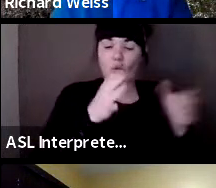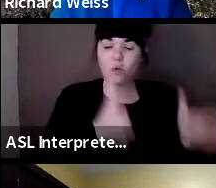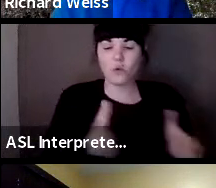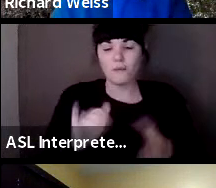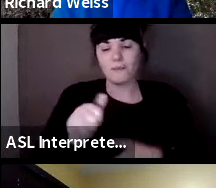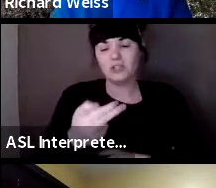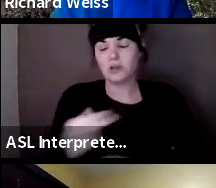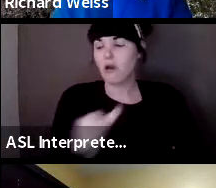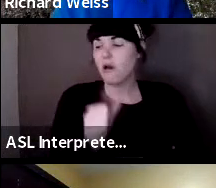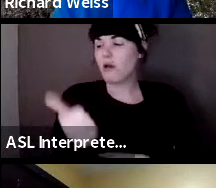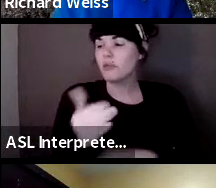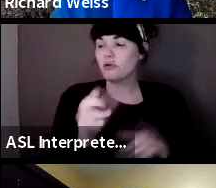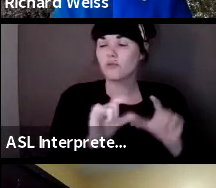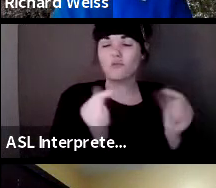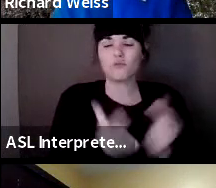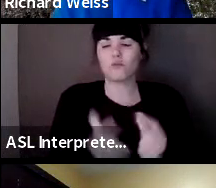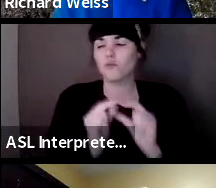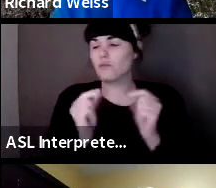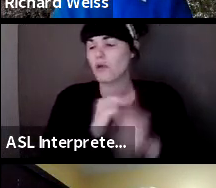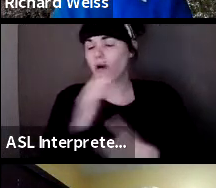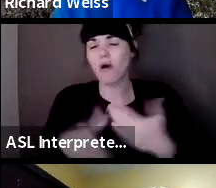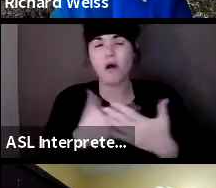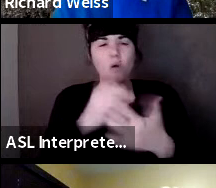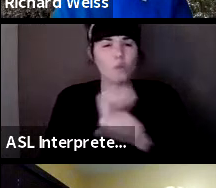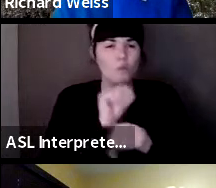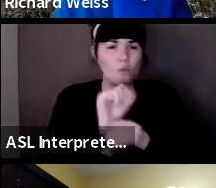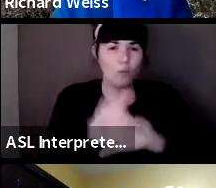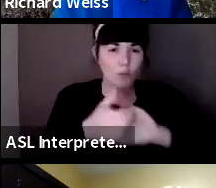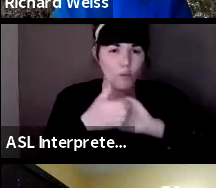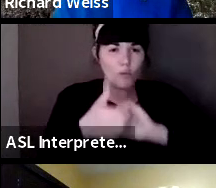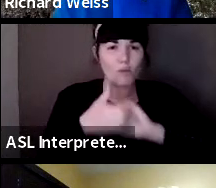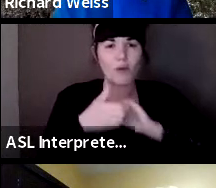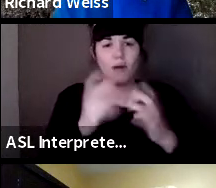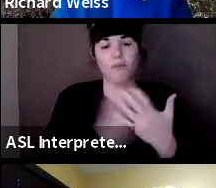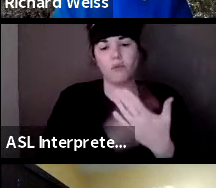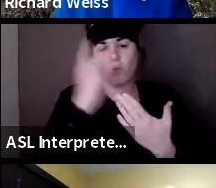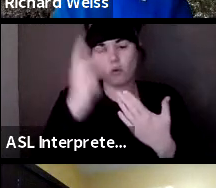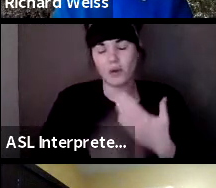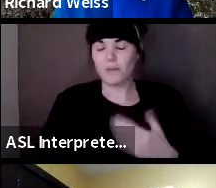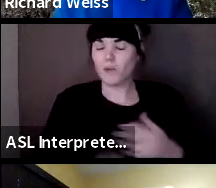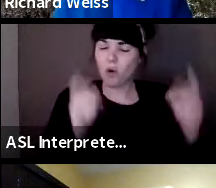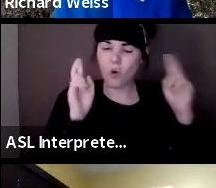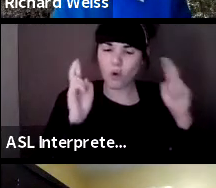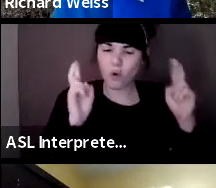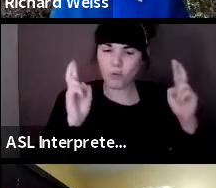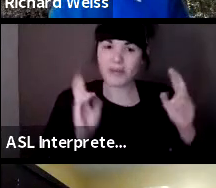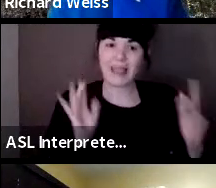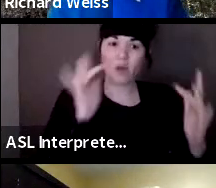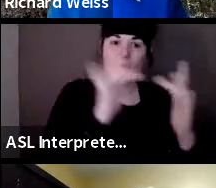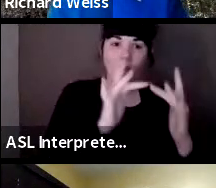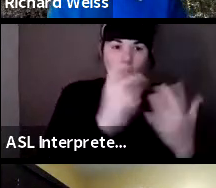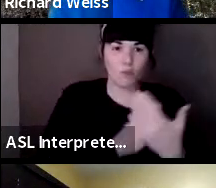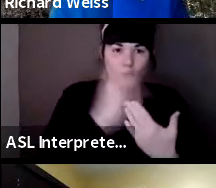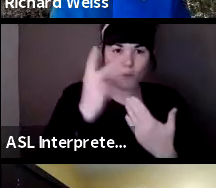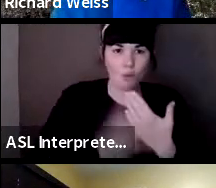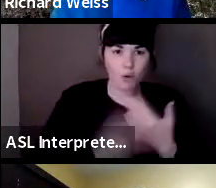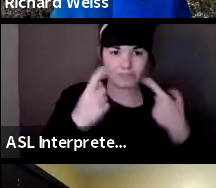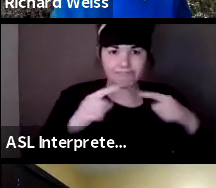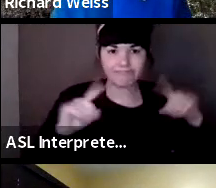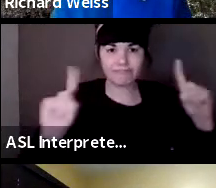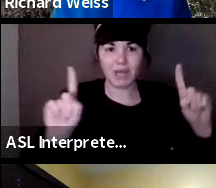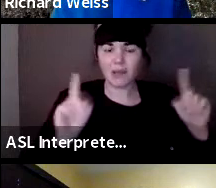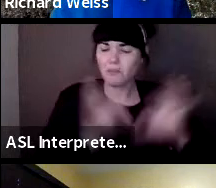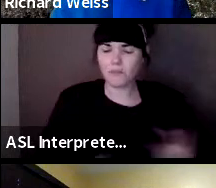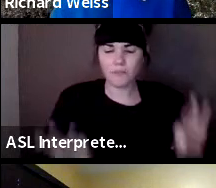issue, and I do hope that your own outreach plan will make a difference. It's vital that citizens participate. I want